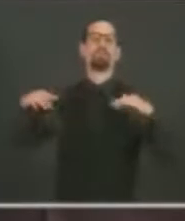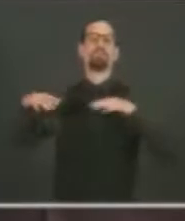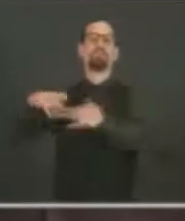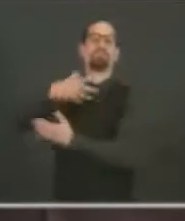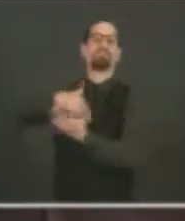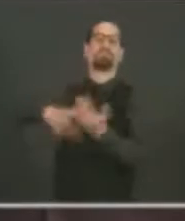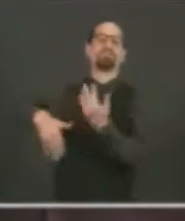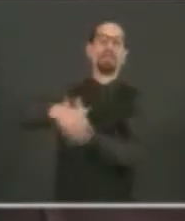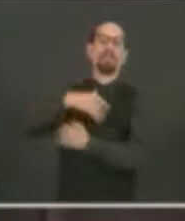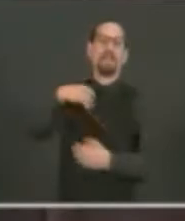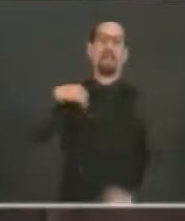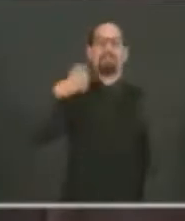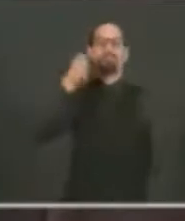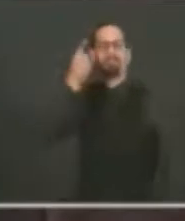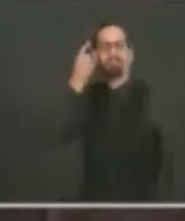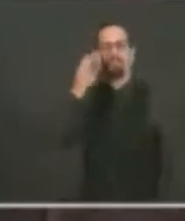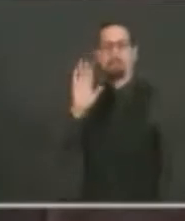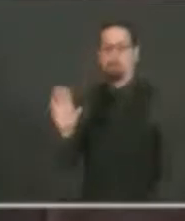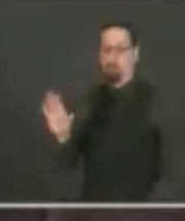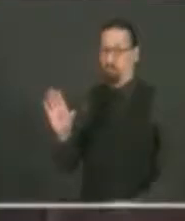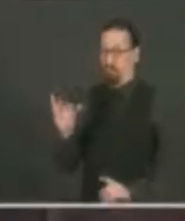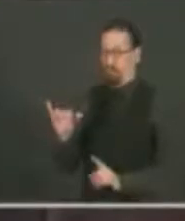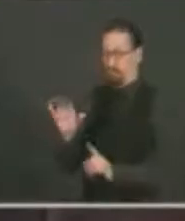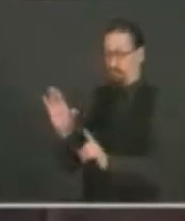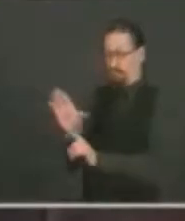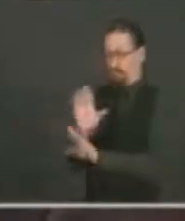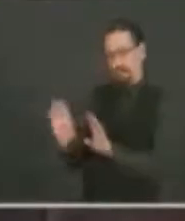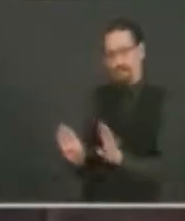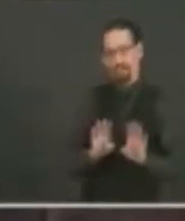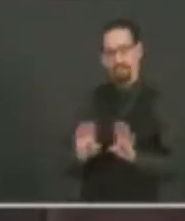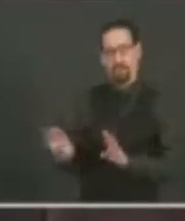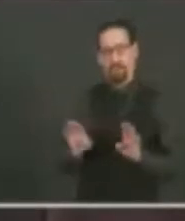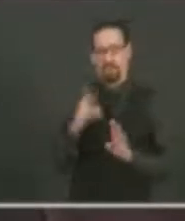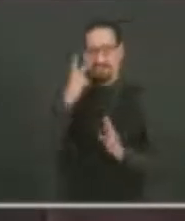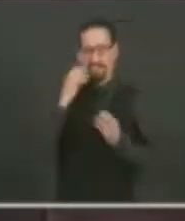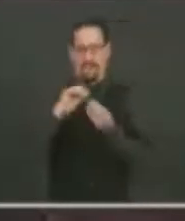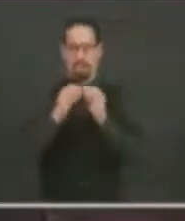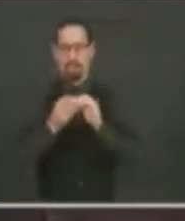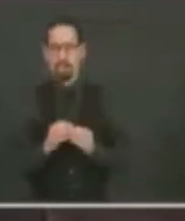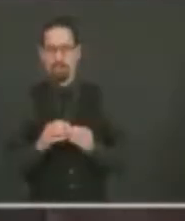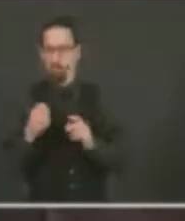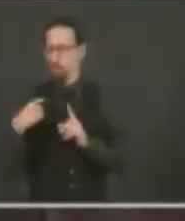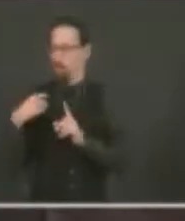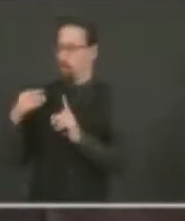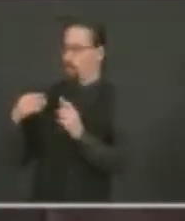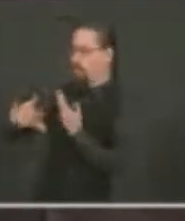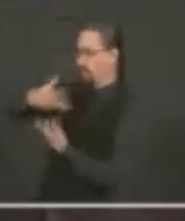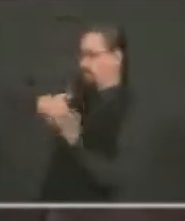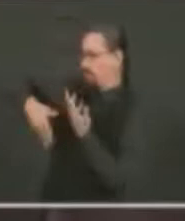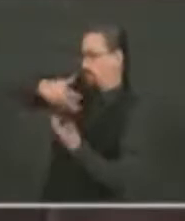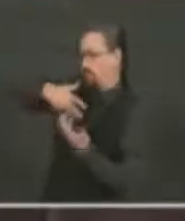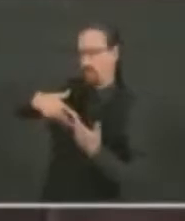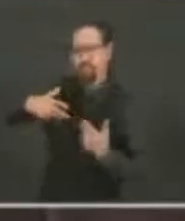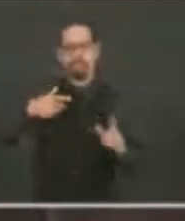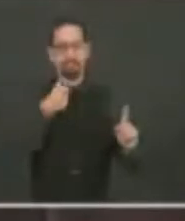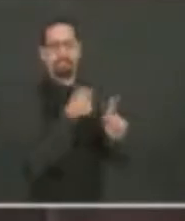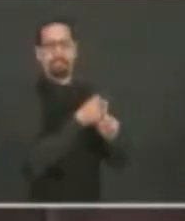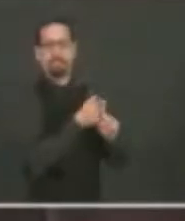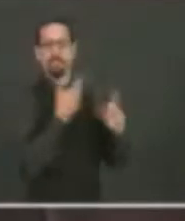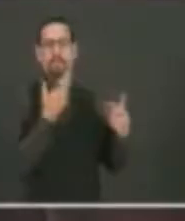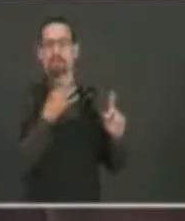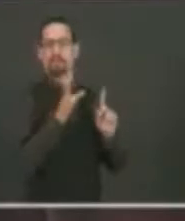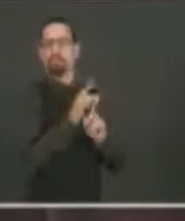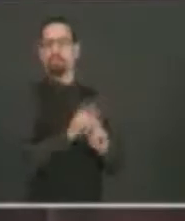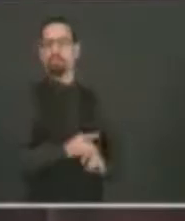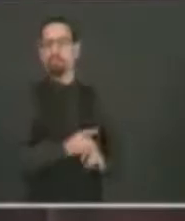numbers. But it's helpful to know that beyond the Providence College and URI situation,